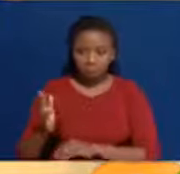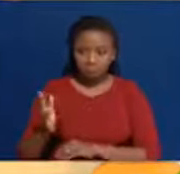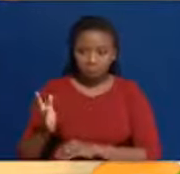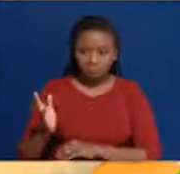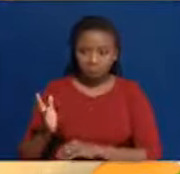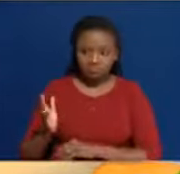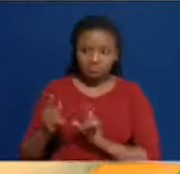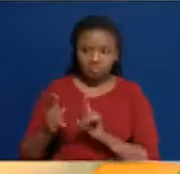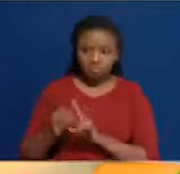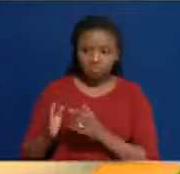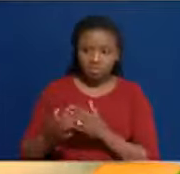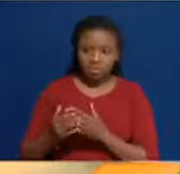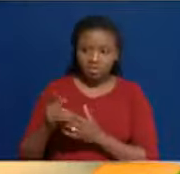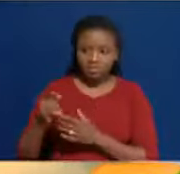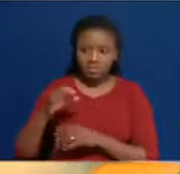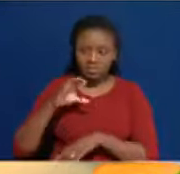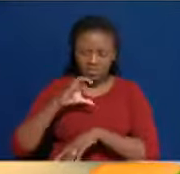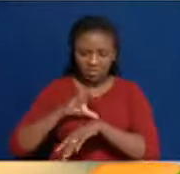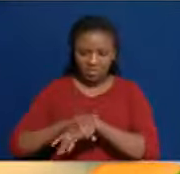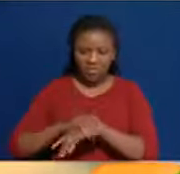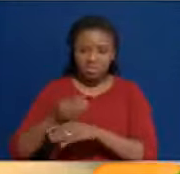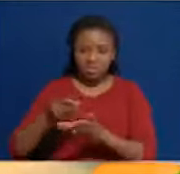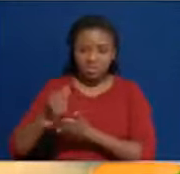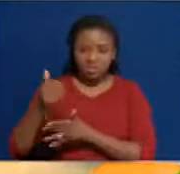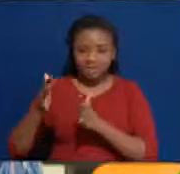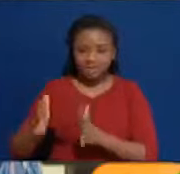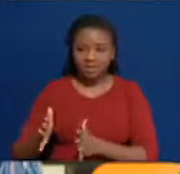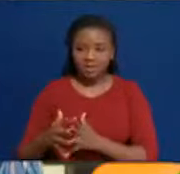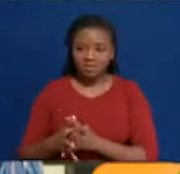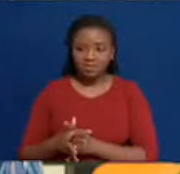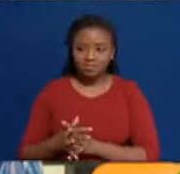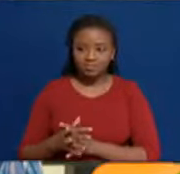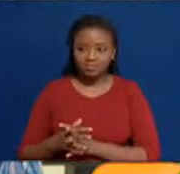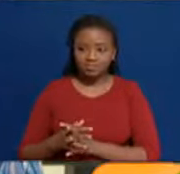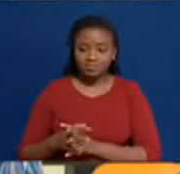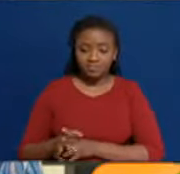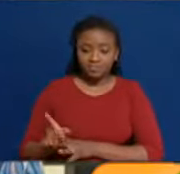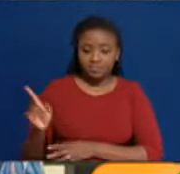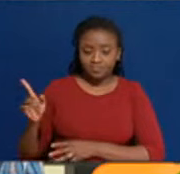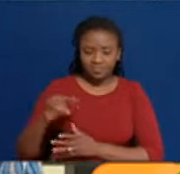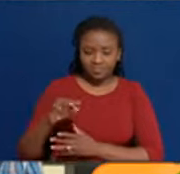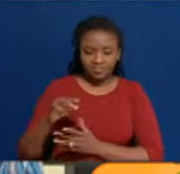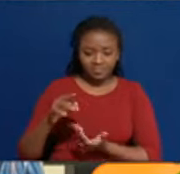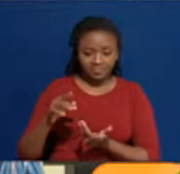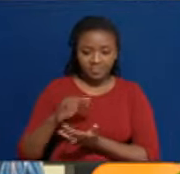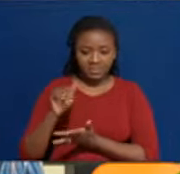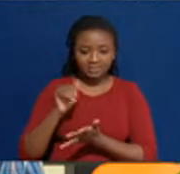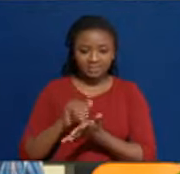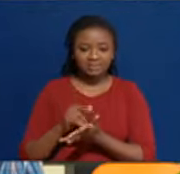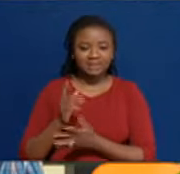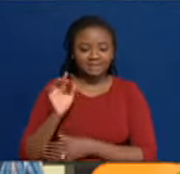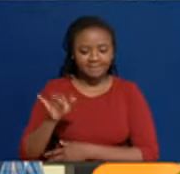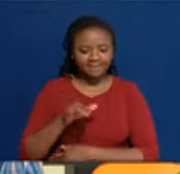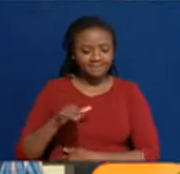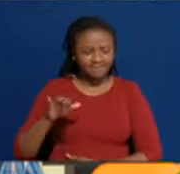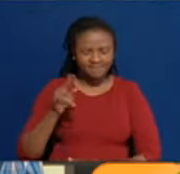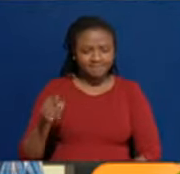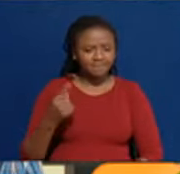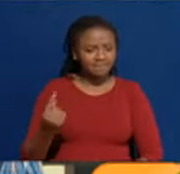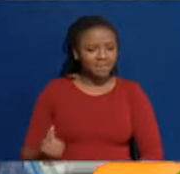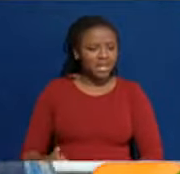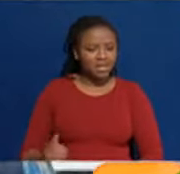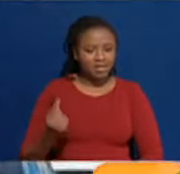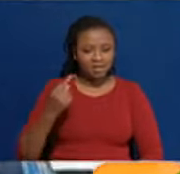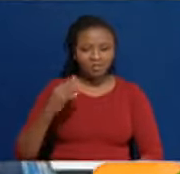to potential buyers. The center is supposed to be a one-stop shop for gemstone trade and everything that concerns